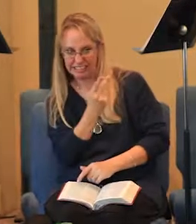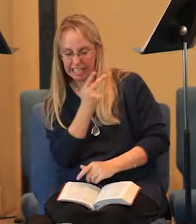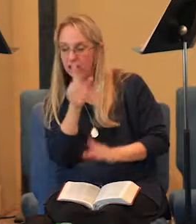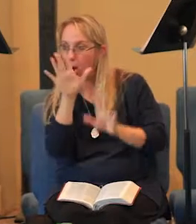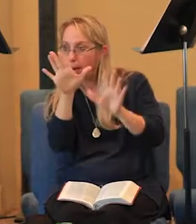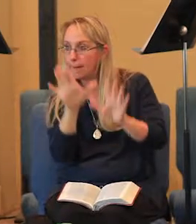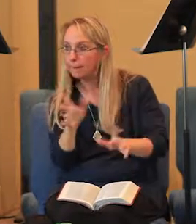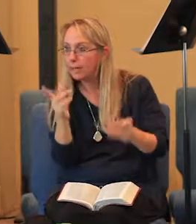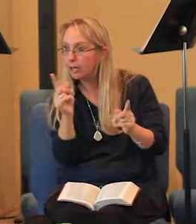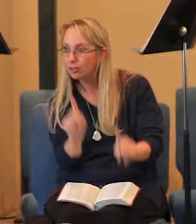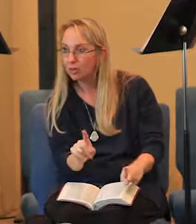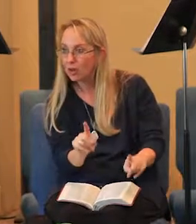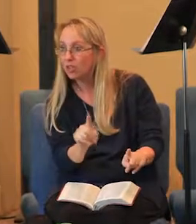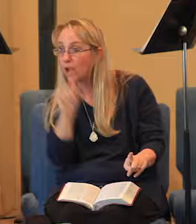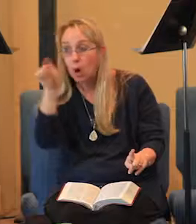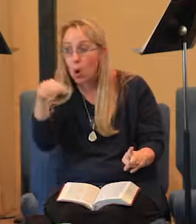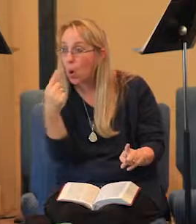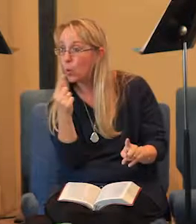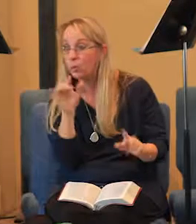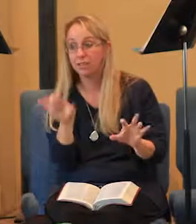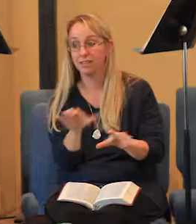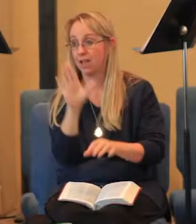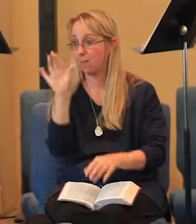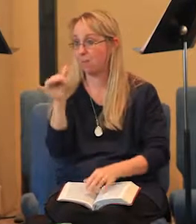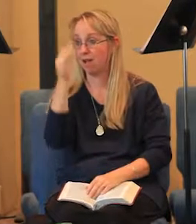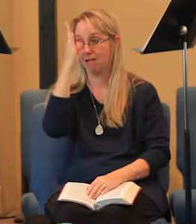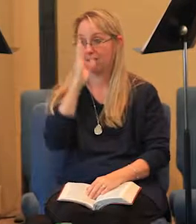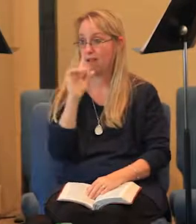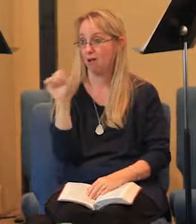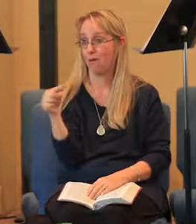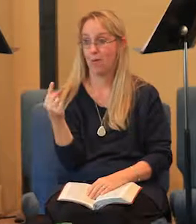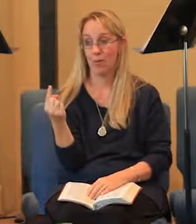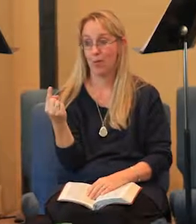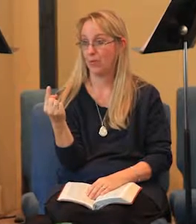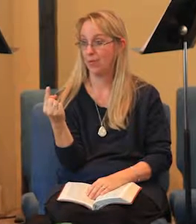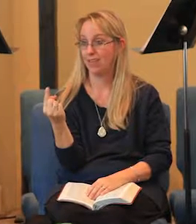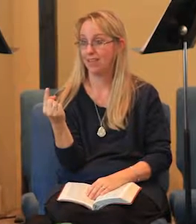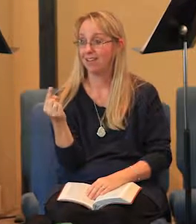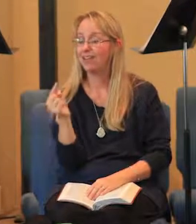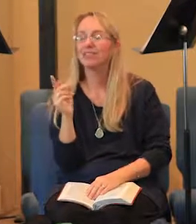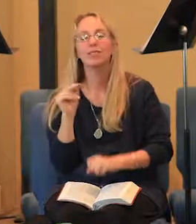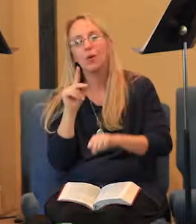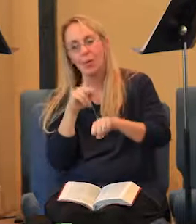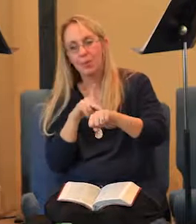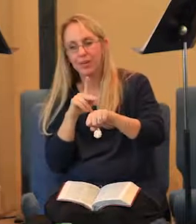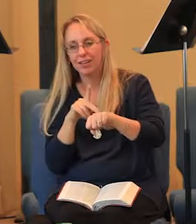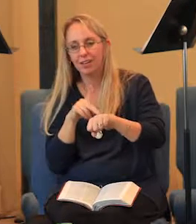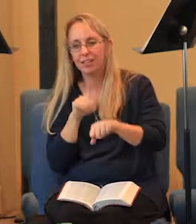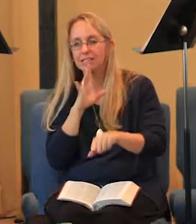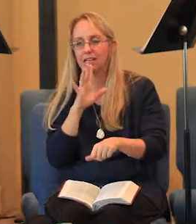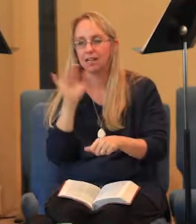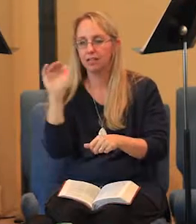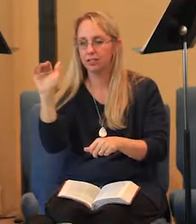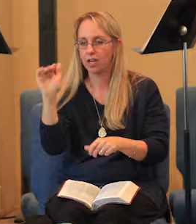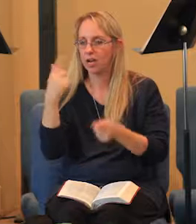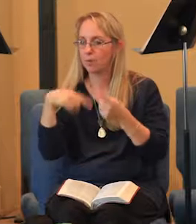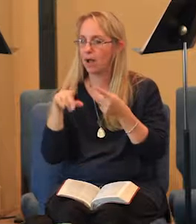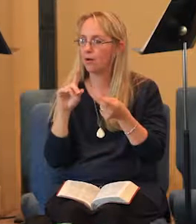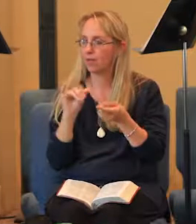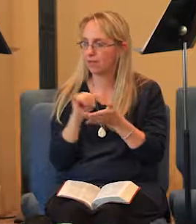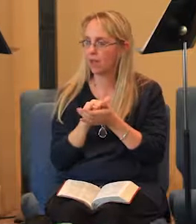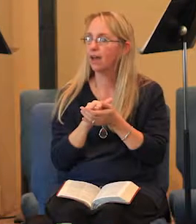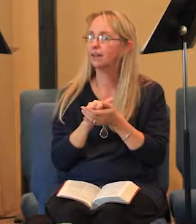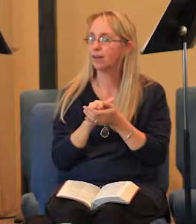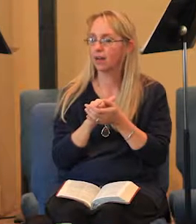a miracle that could only be done by God. And so Peter is going to address that. In verse